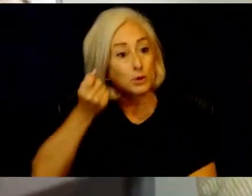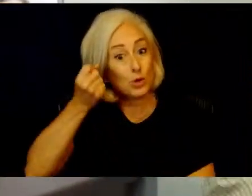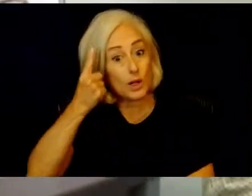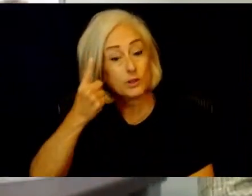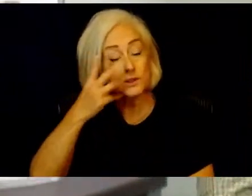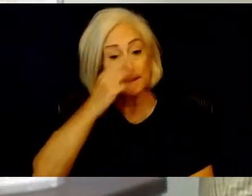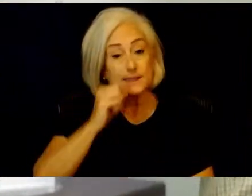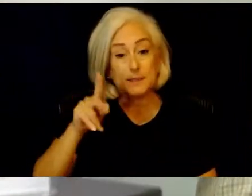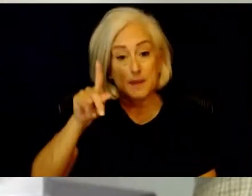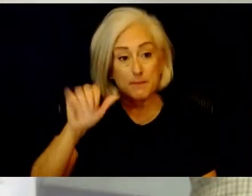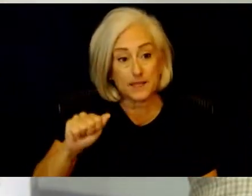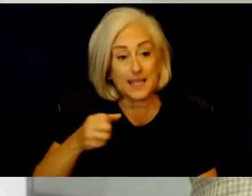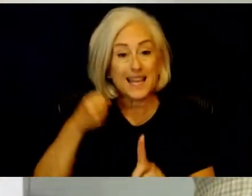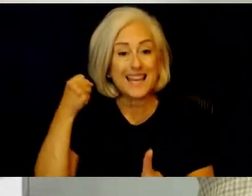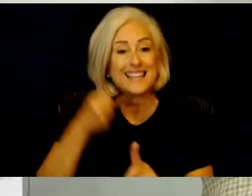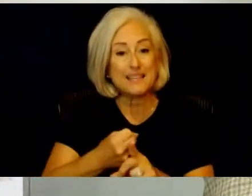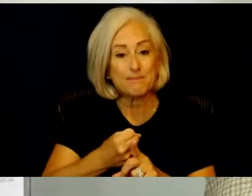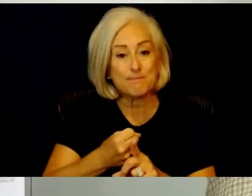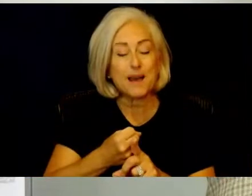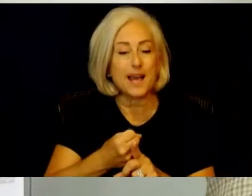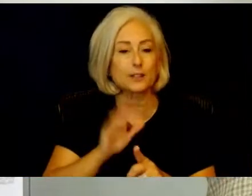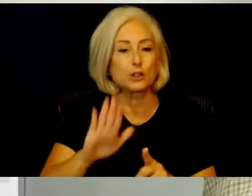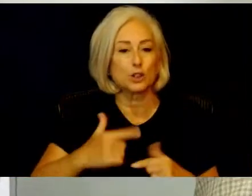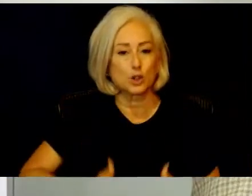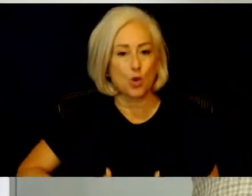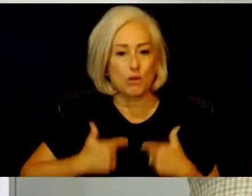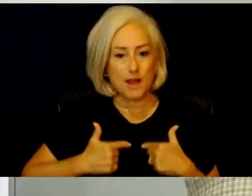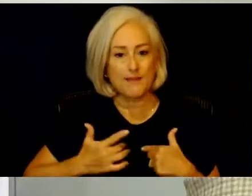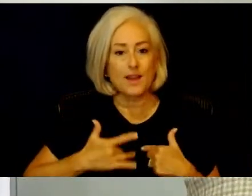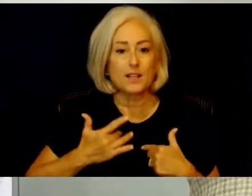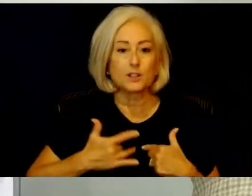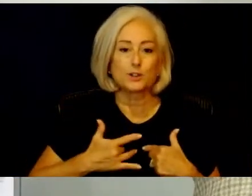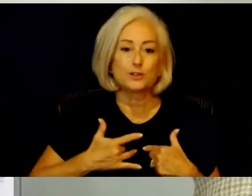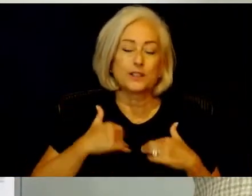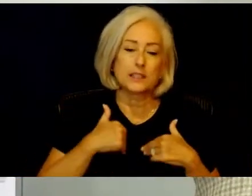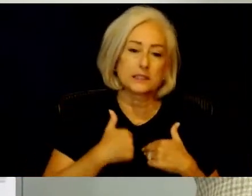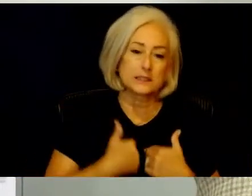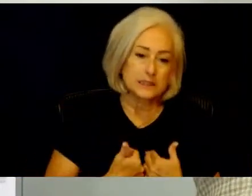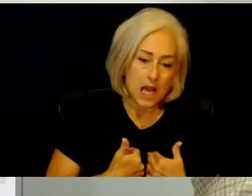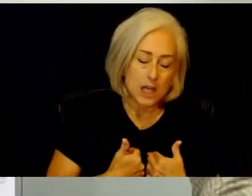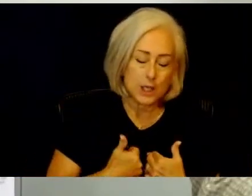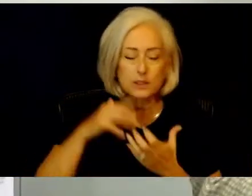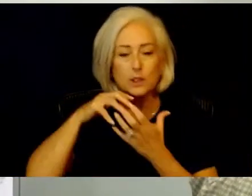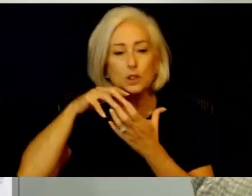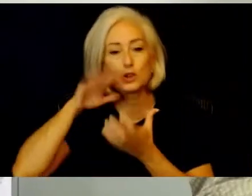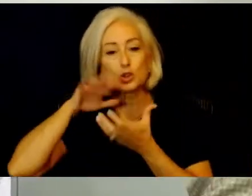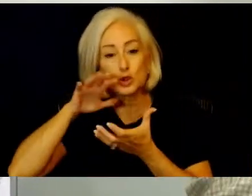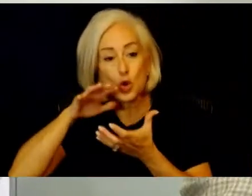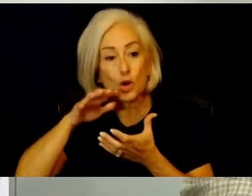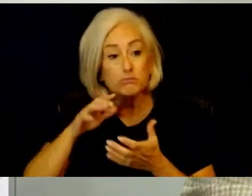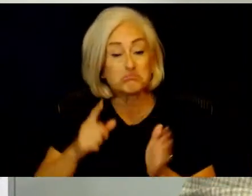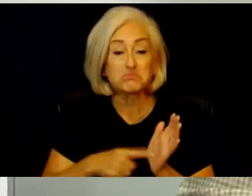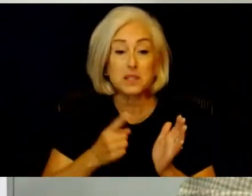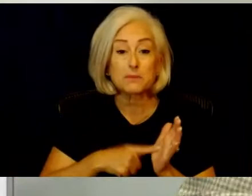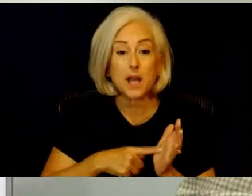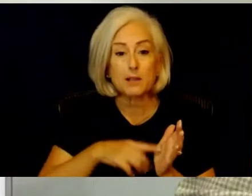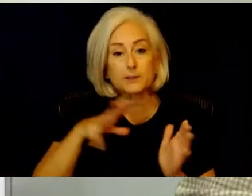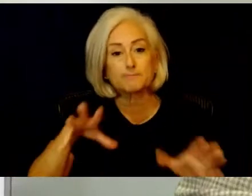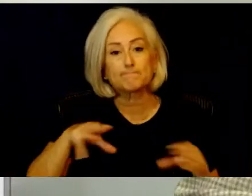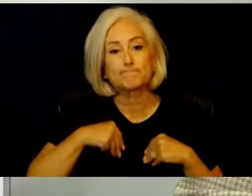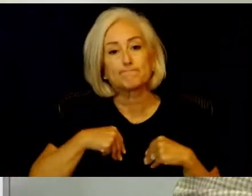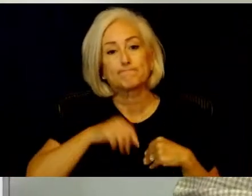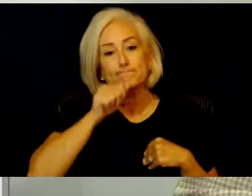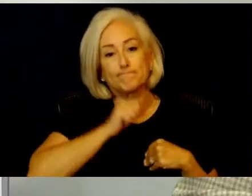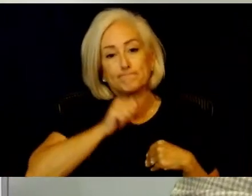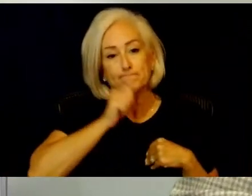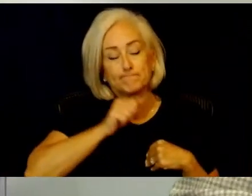your quality of life with snoring and feeling tired. Sometimes we learn to live with it. But beyond your quality of life, it impacts a